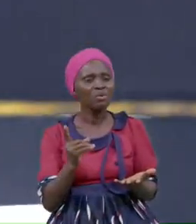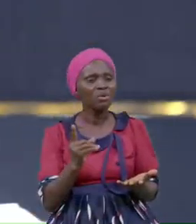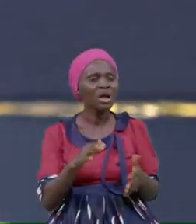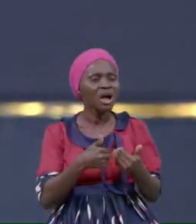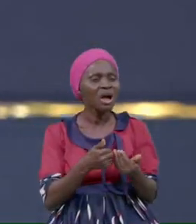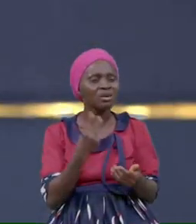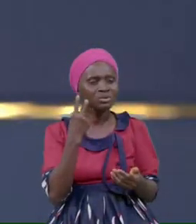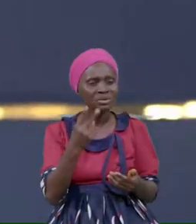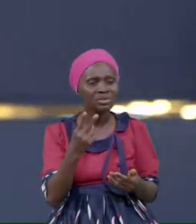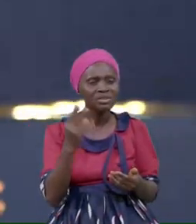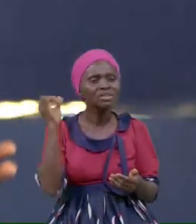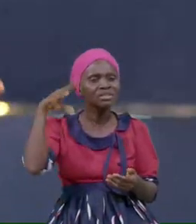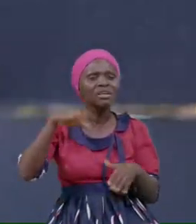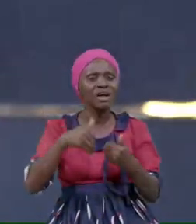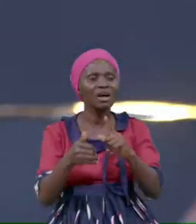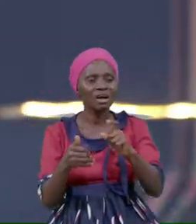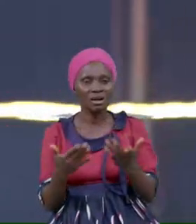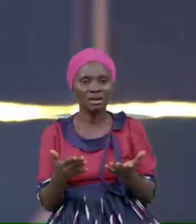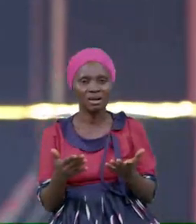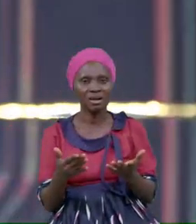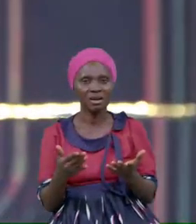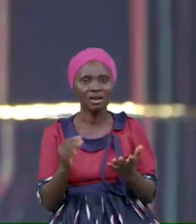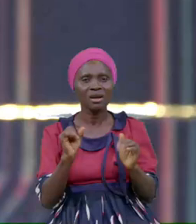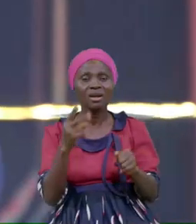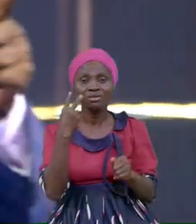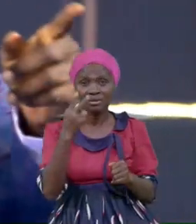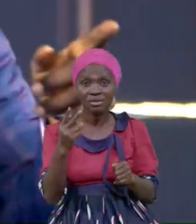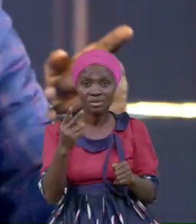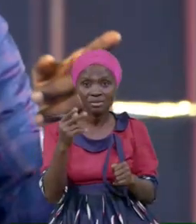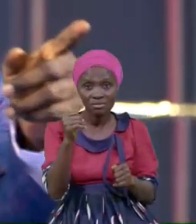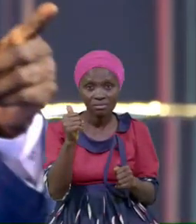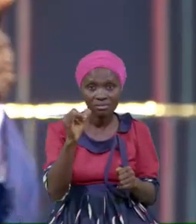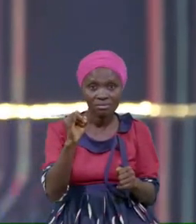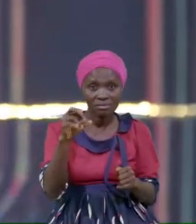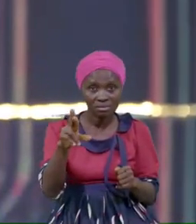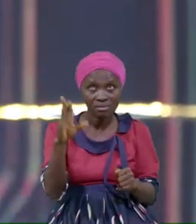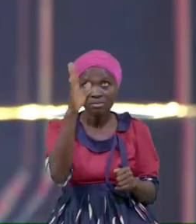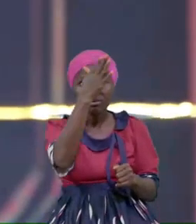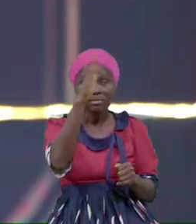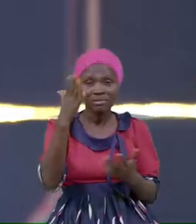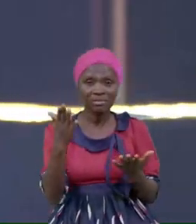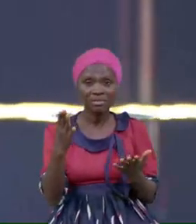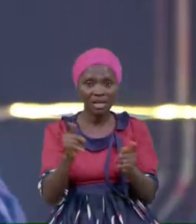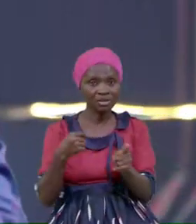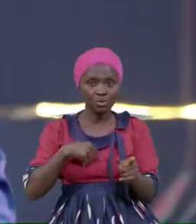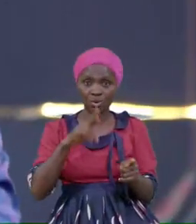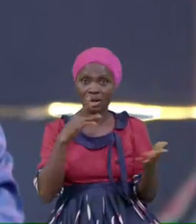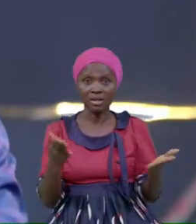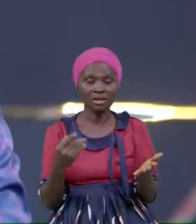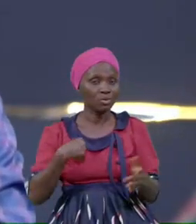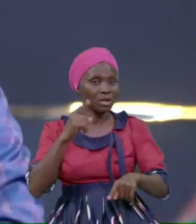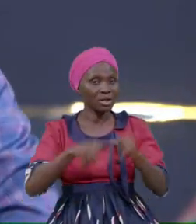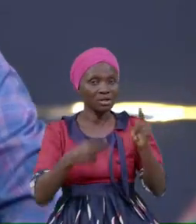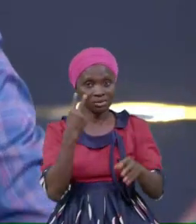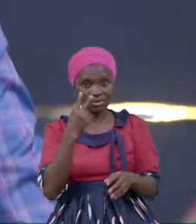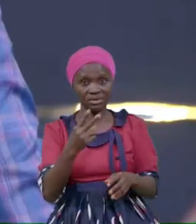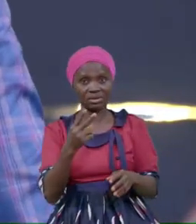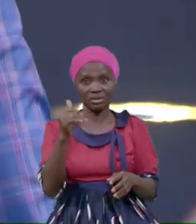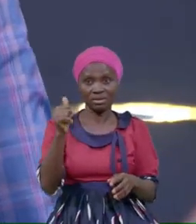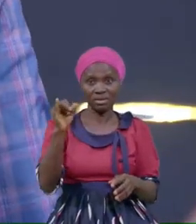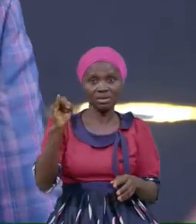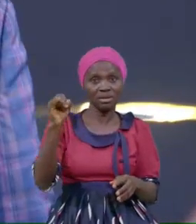we cannot see the air, but we see the air by the action of the air. When